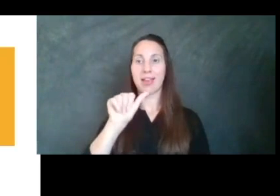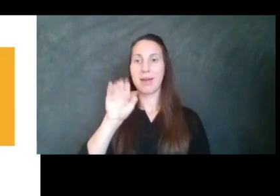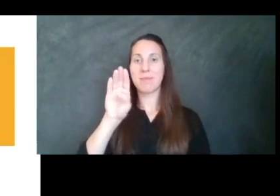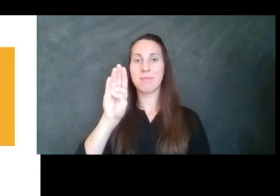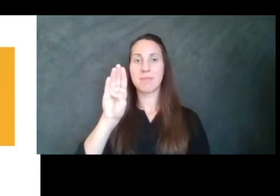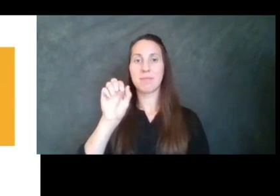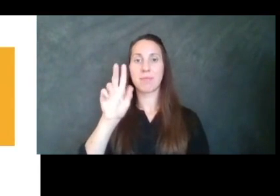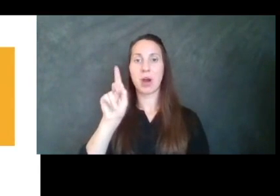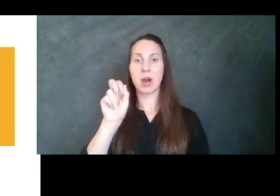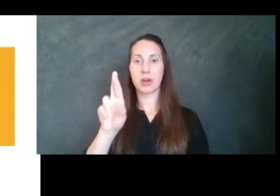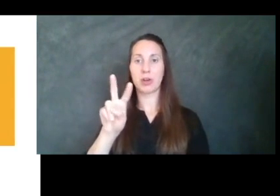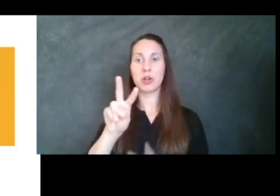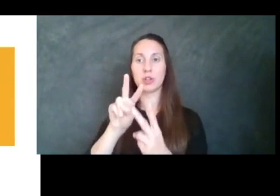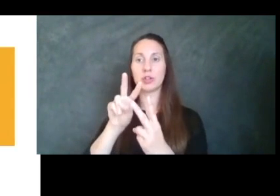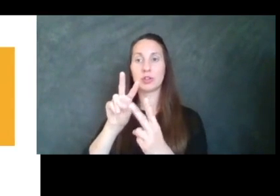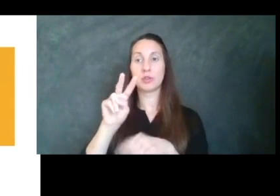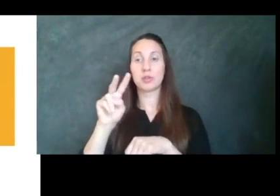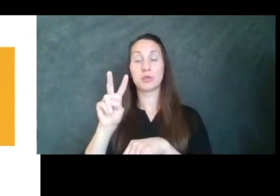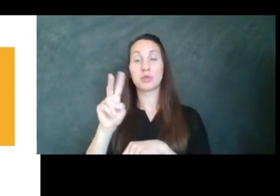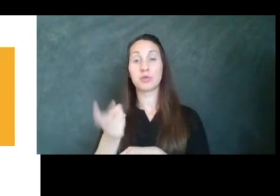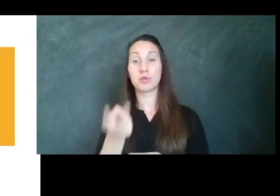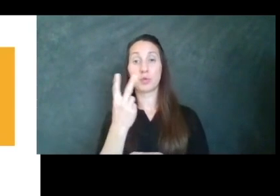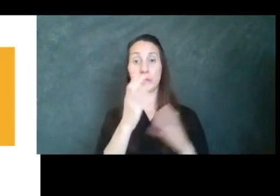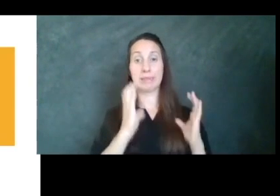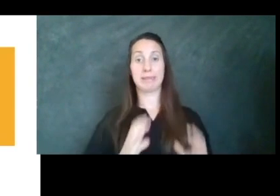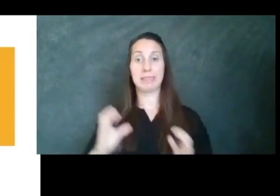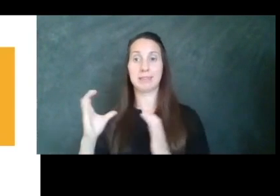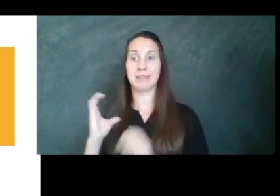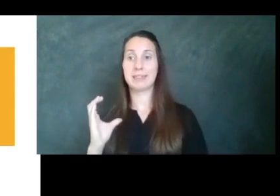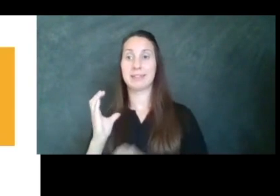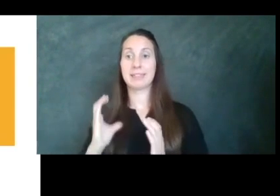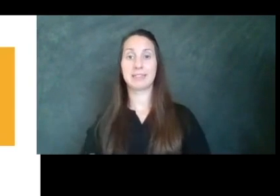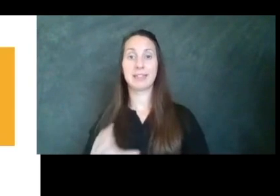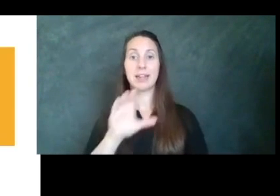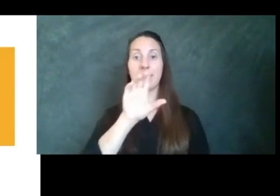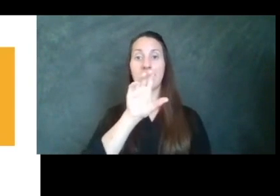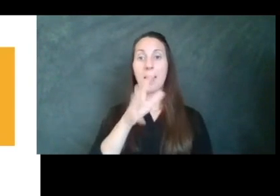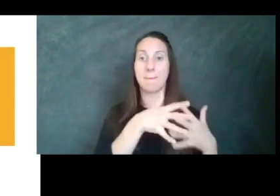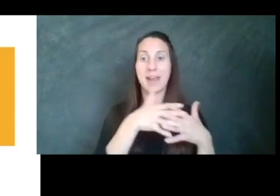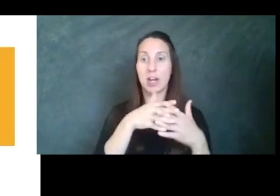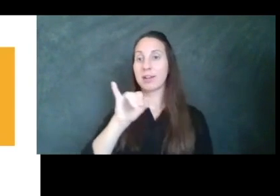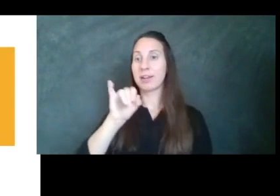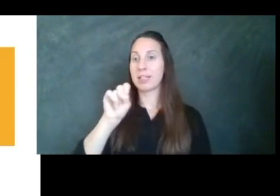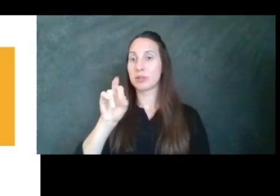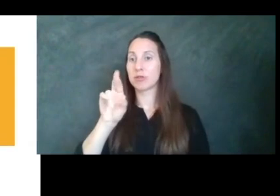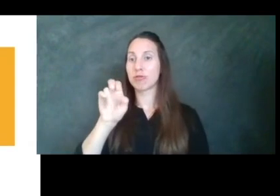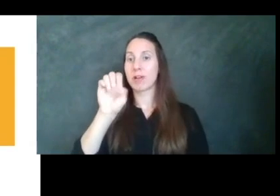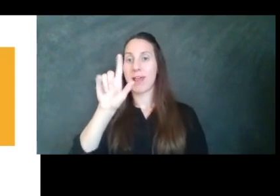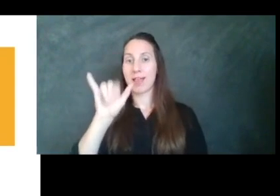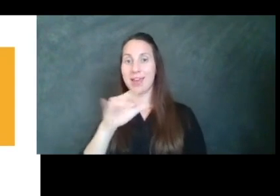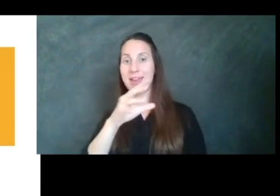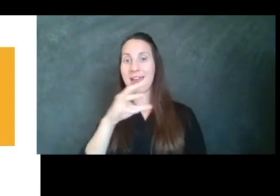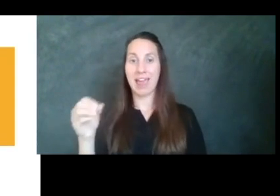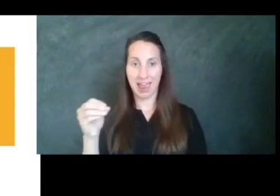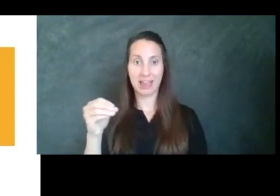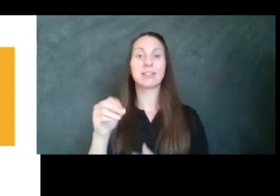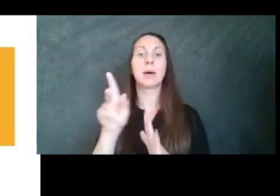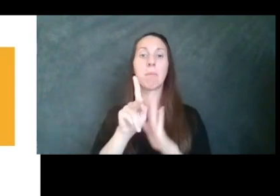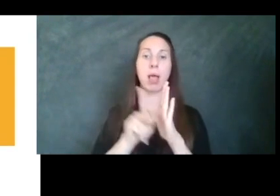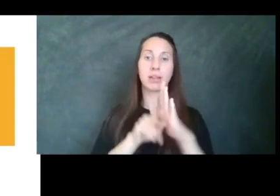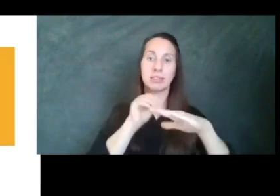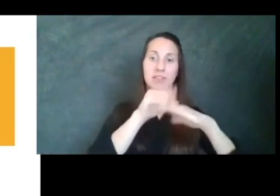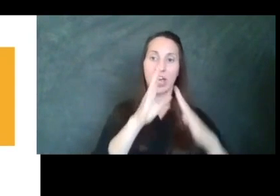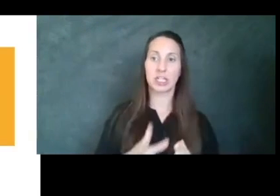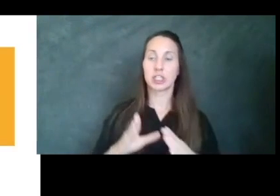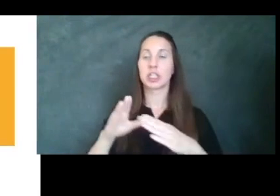dual American-Israeli citizen and an attorney, policy advisor, and communication specialist. She has a BBA